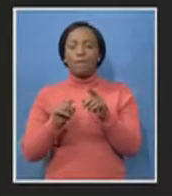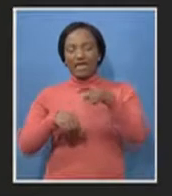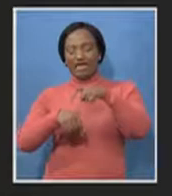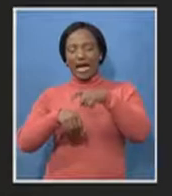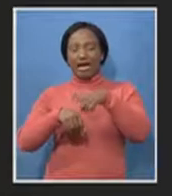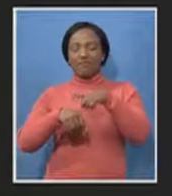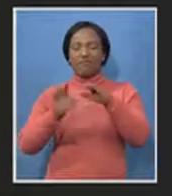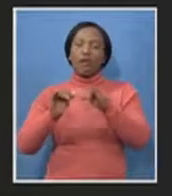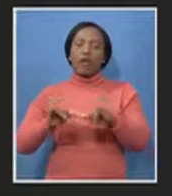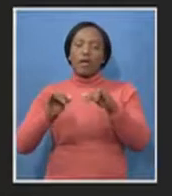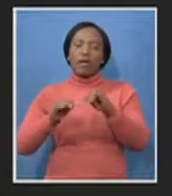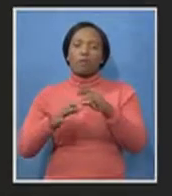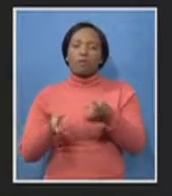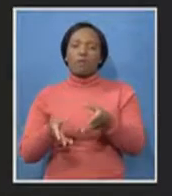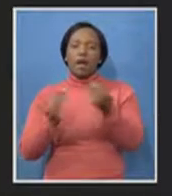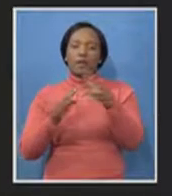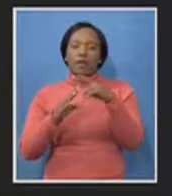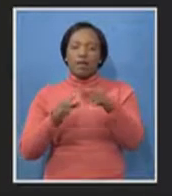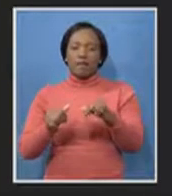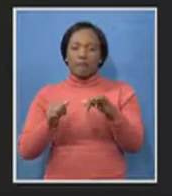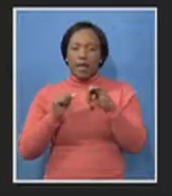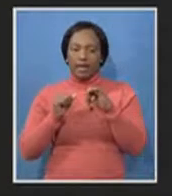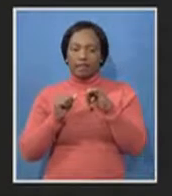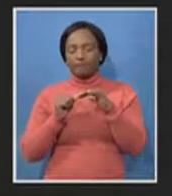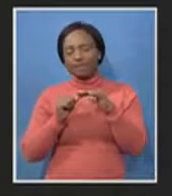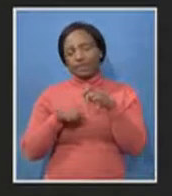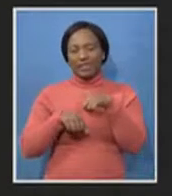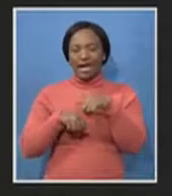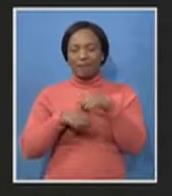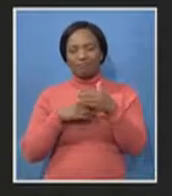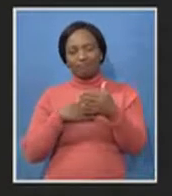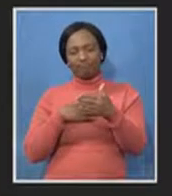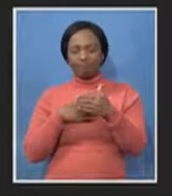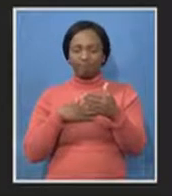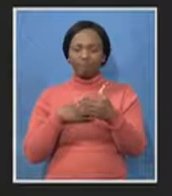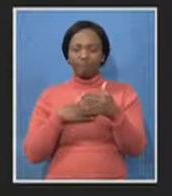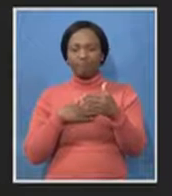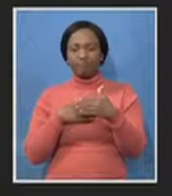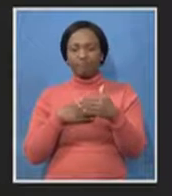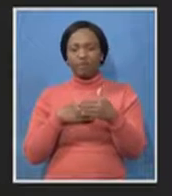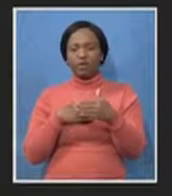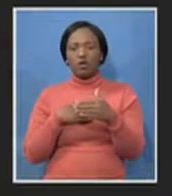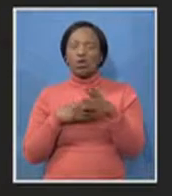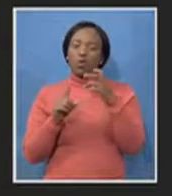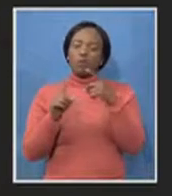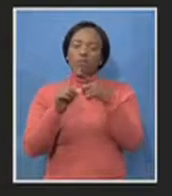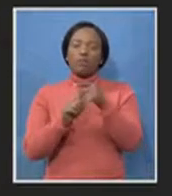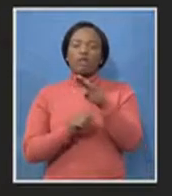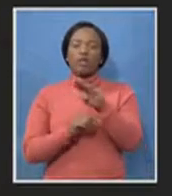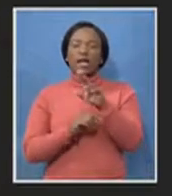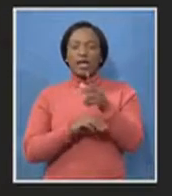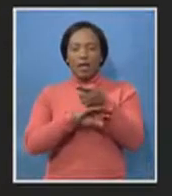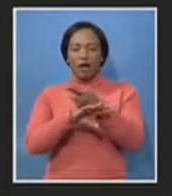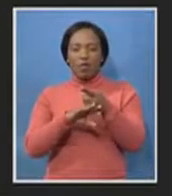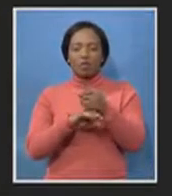are, for it to be effective, be within 48 hours or 72 hours, ideally 48 hours for the test to